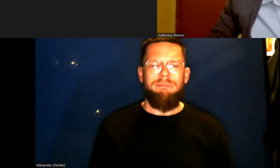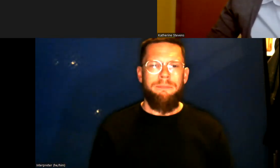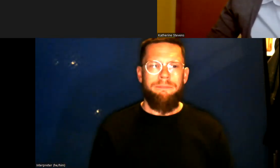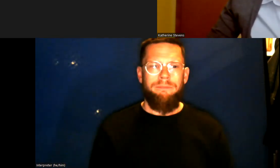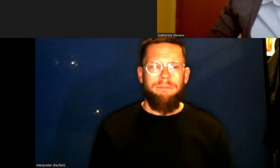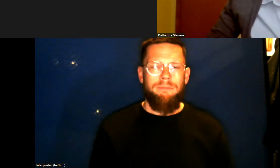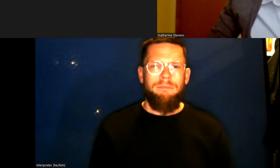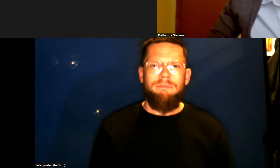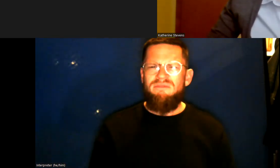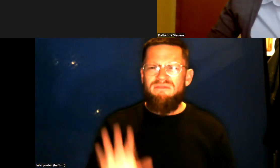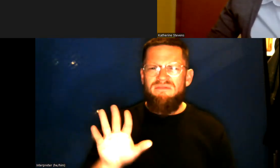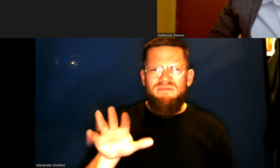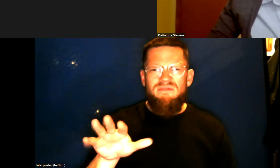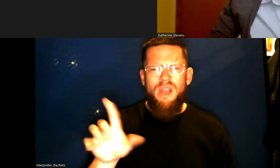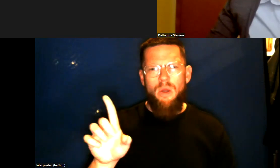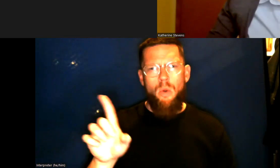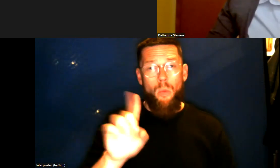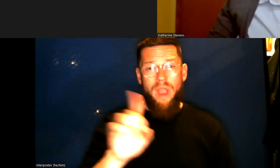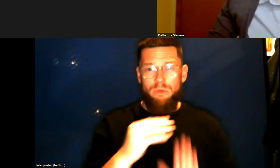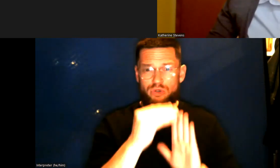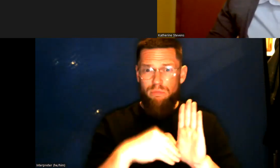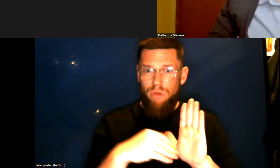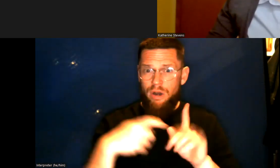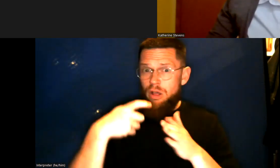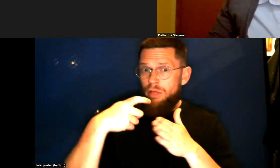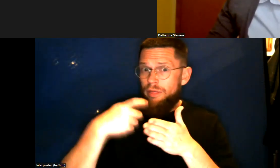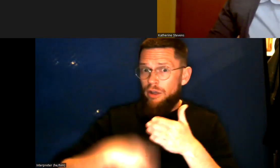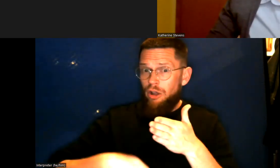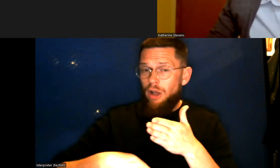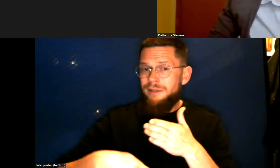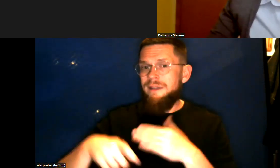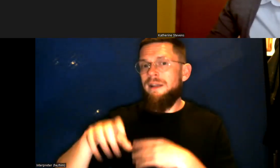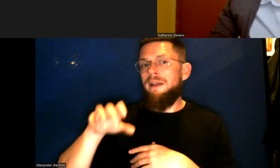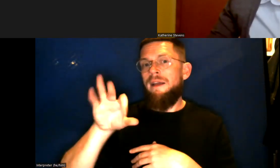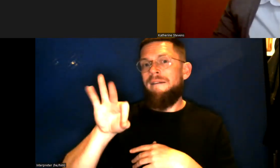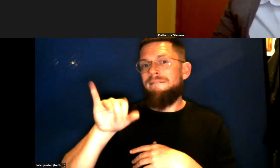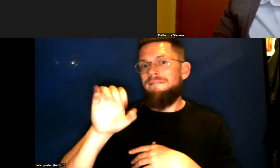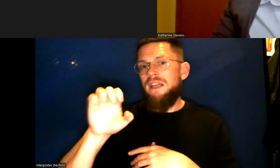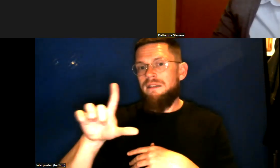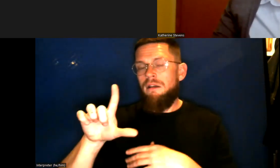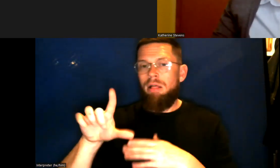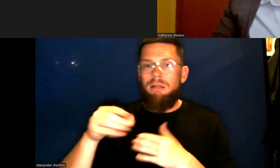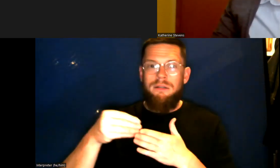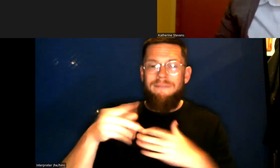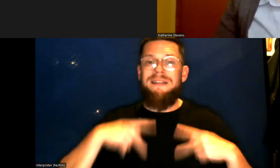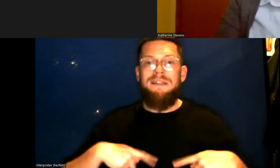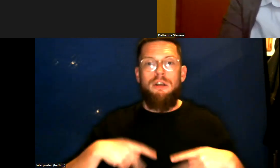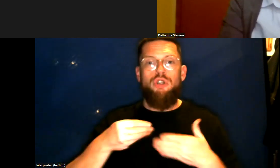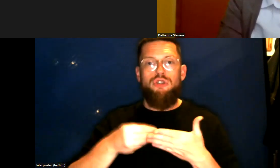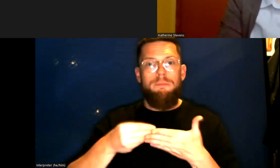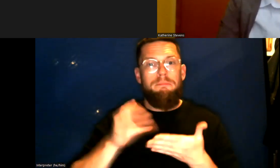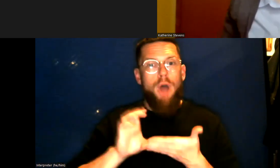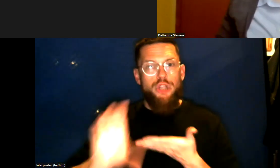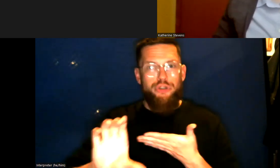Yeah, where would you put the cost of the fiscal sponsor? Say you have a fiscal sponsor, it's, you